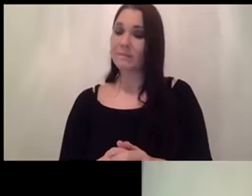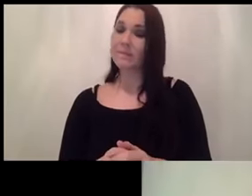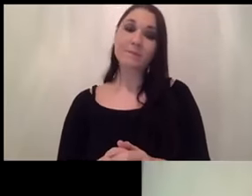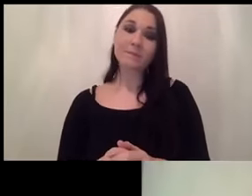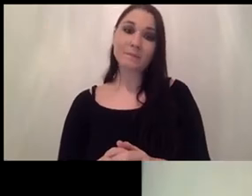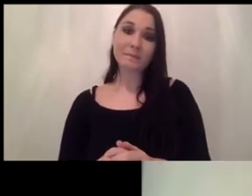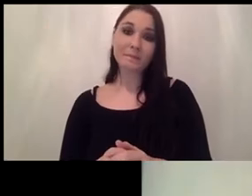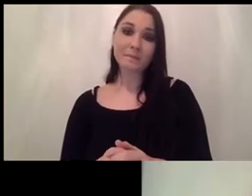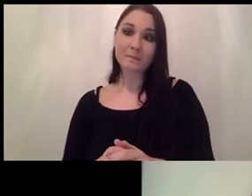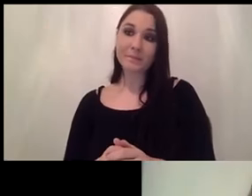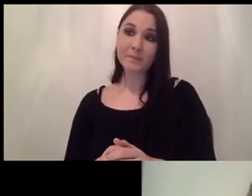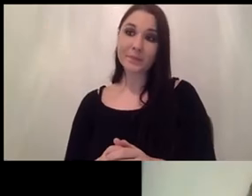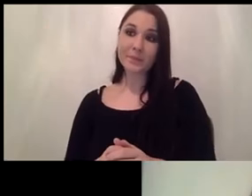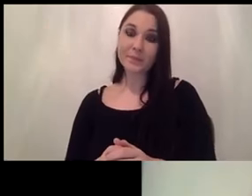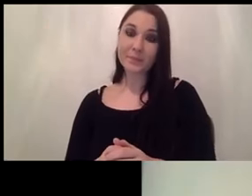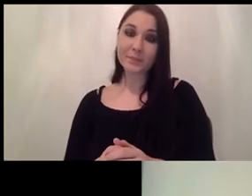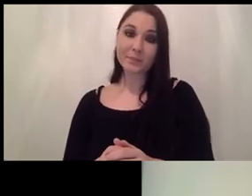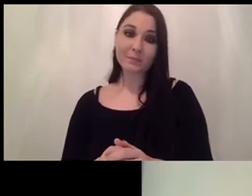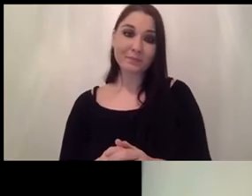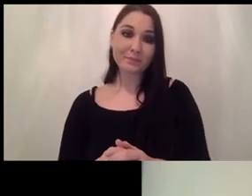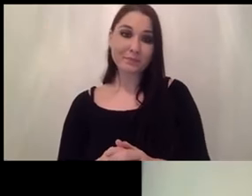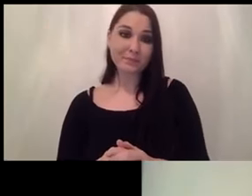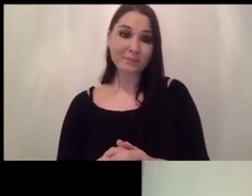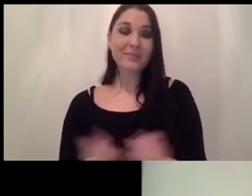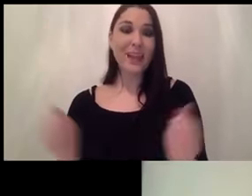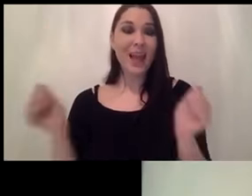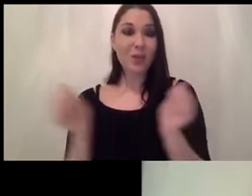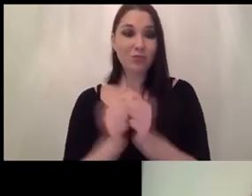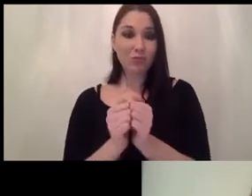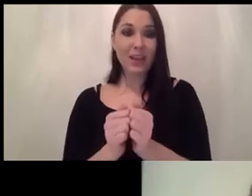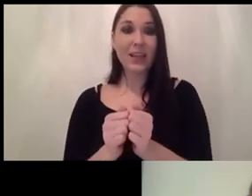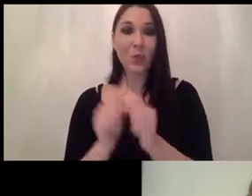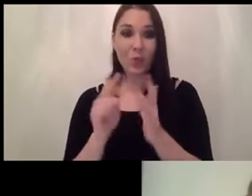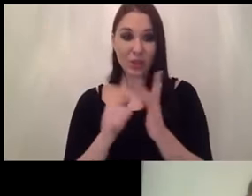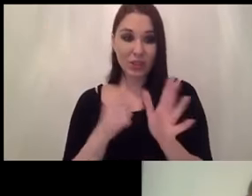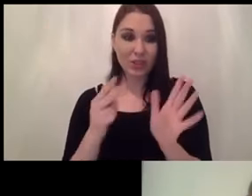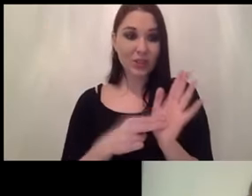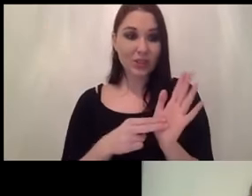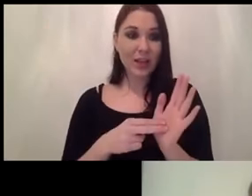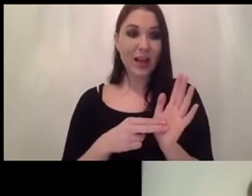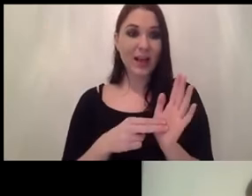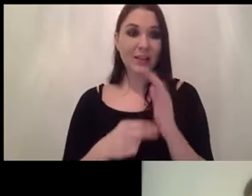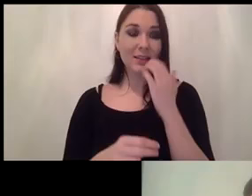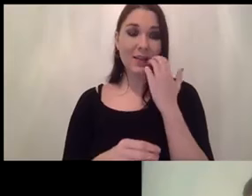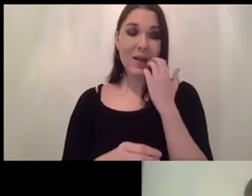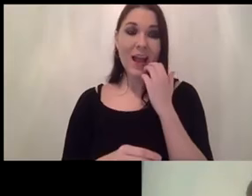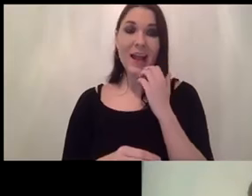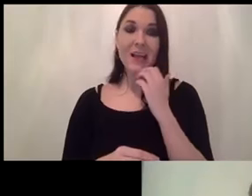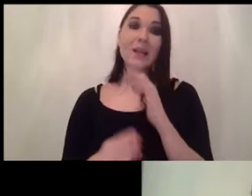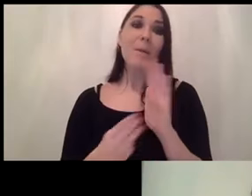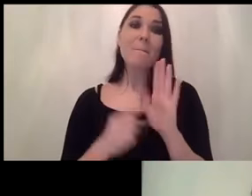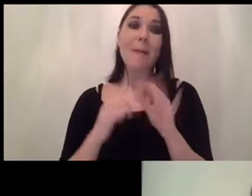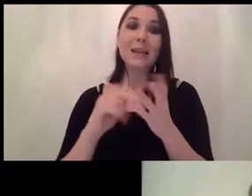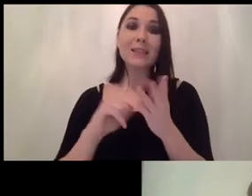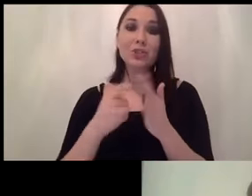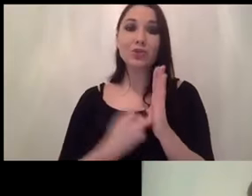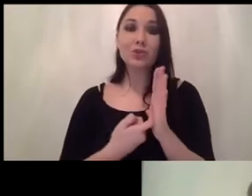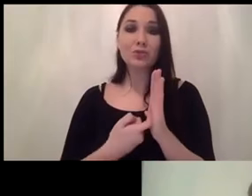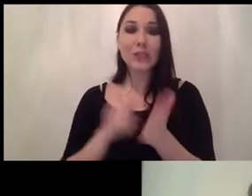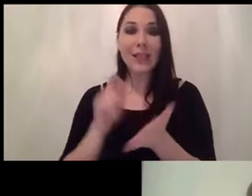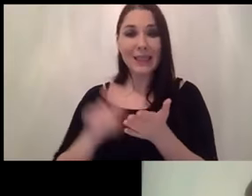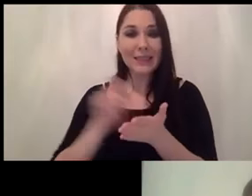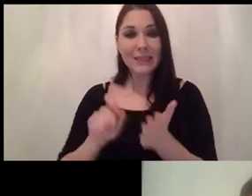I totally agree with Jan. If I may add something really quick. I think for a master thesis, I think